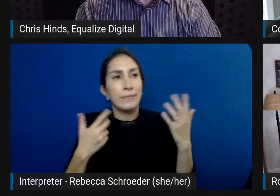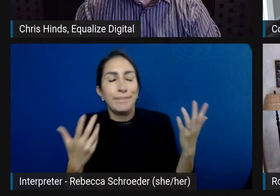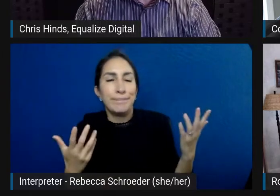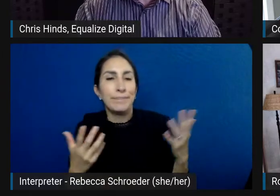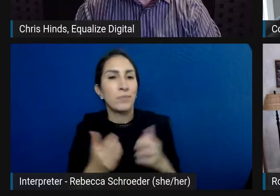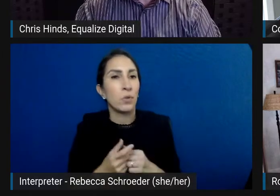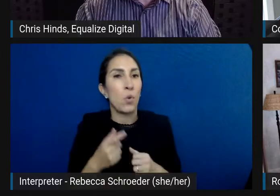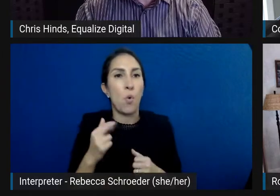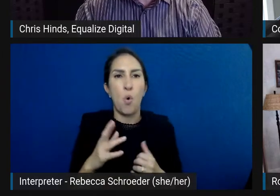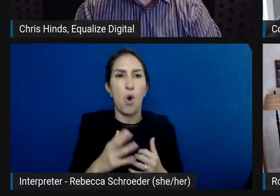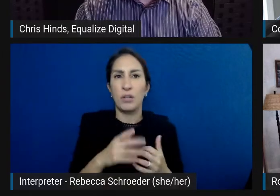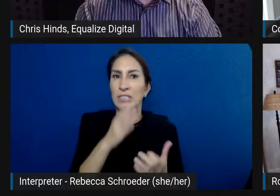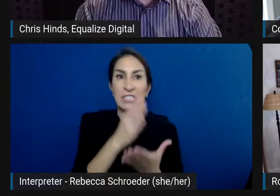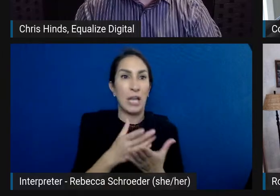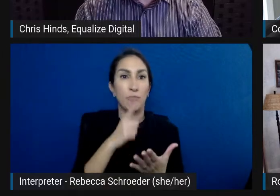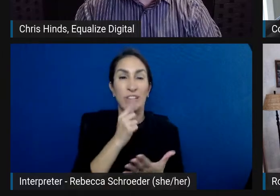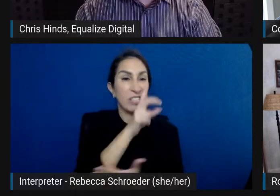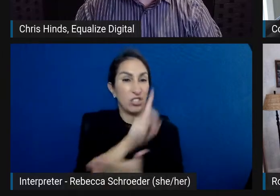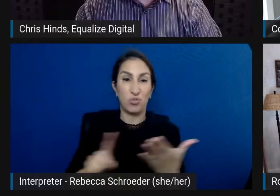offensive beliefs, right?